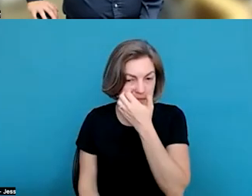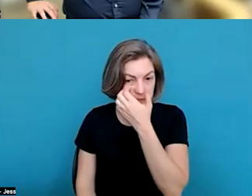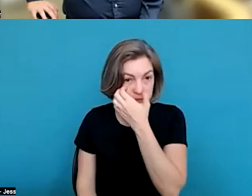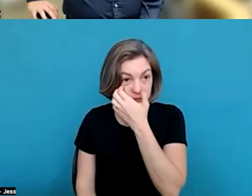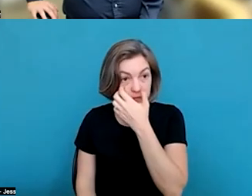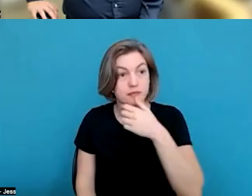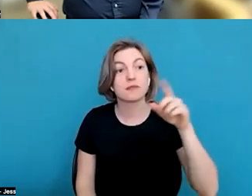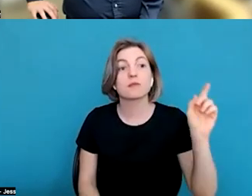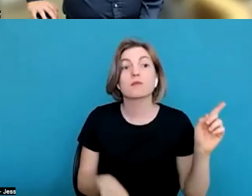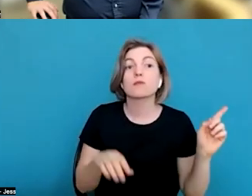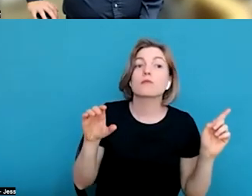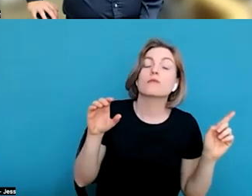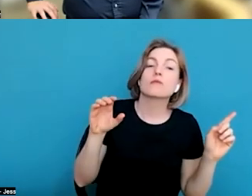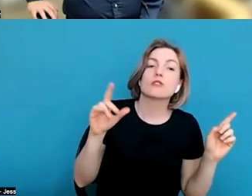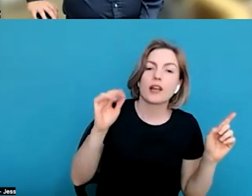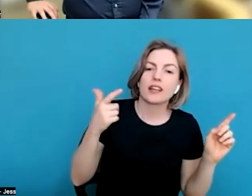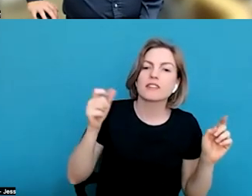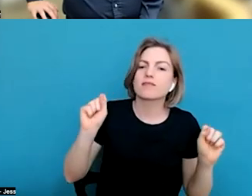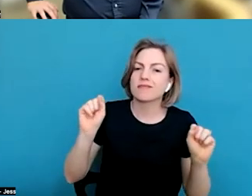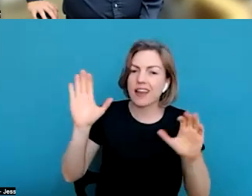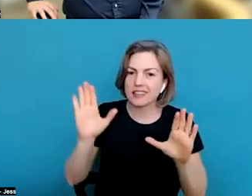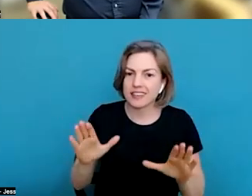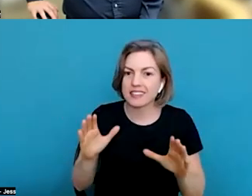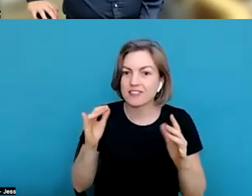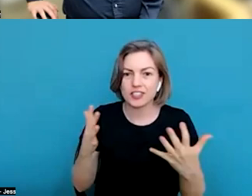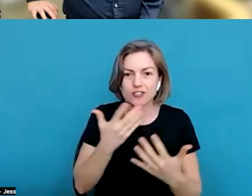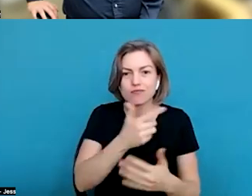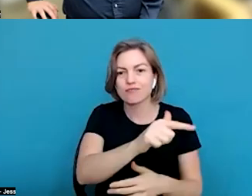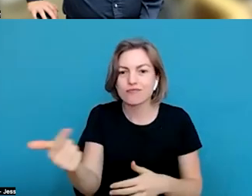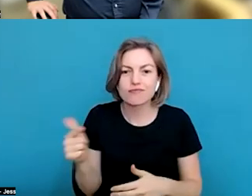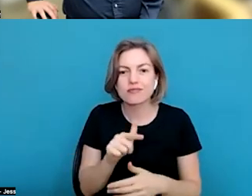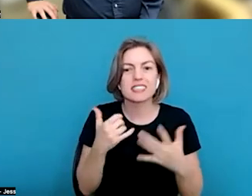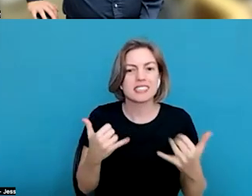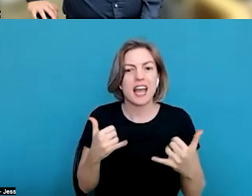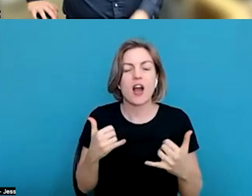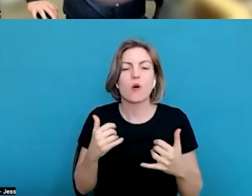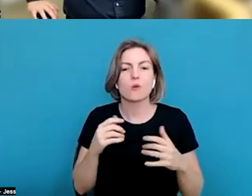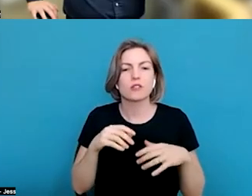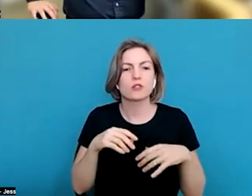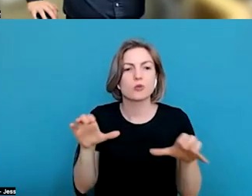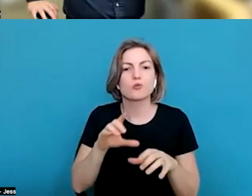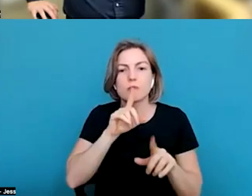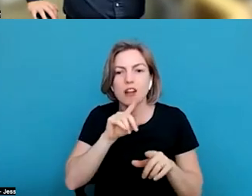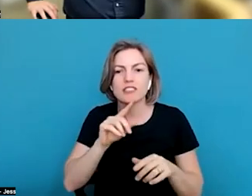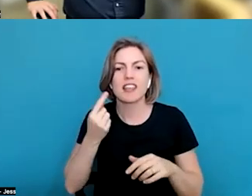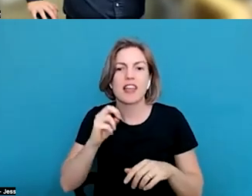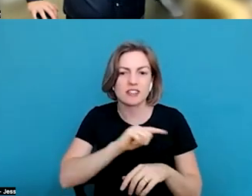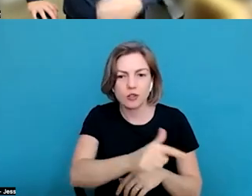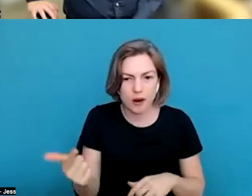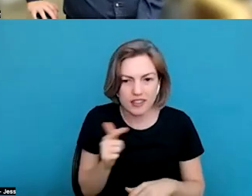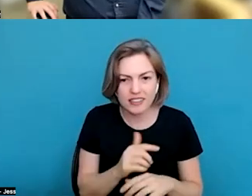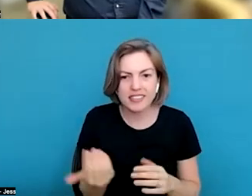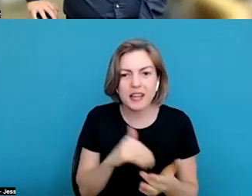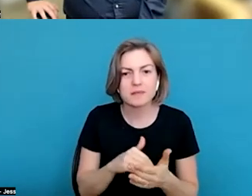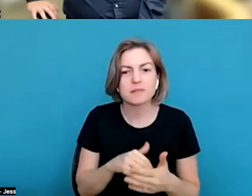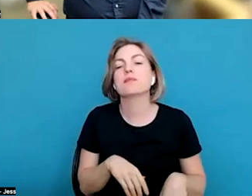Excellent. Well, we've run around, so we'll do some responses and then come back around again.